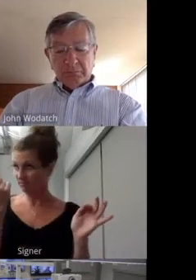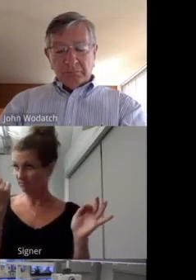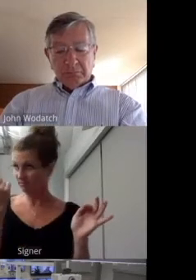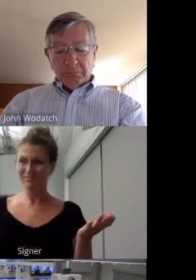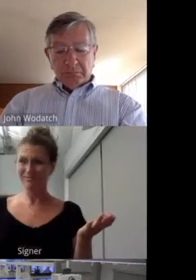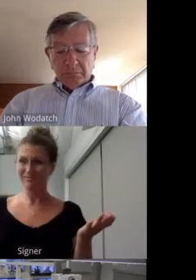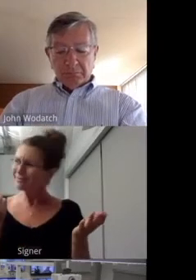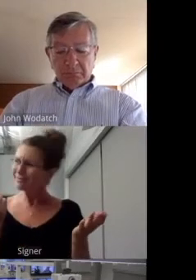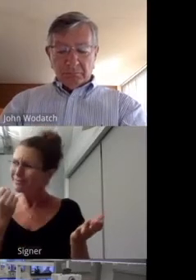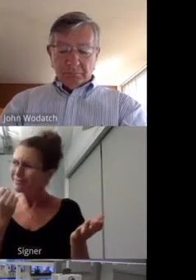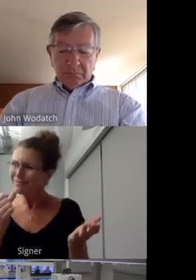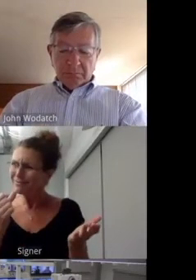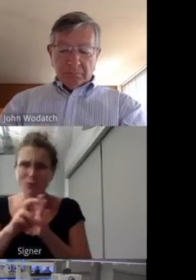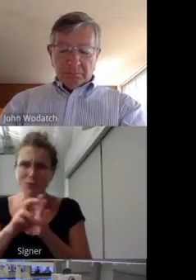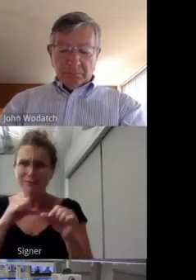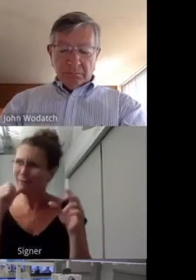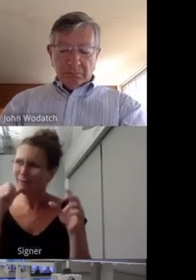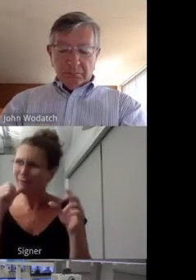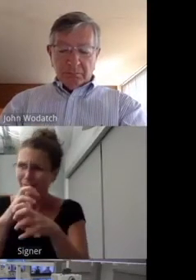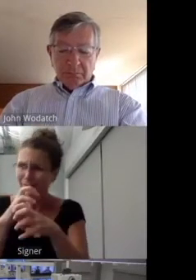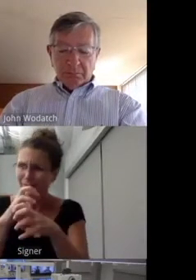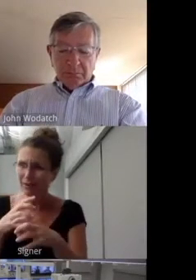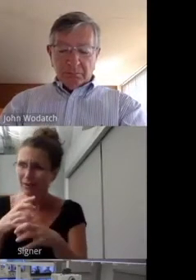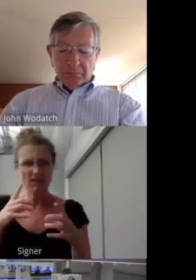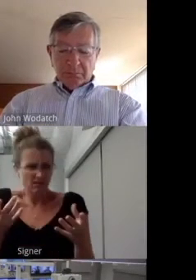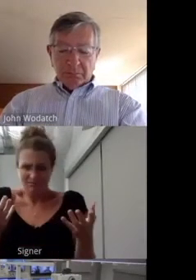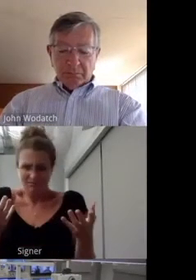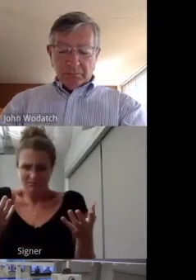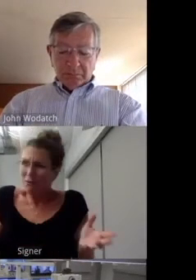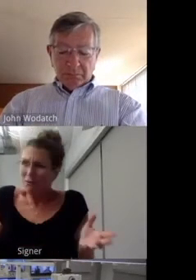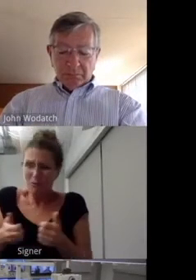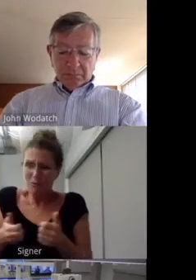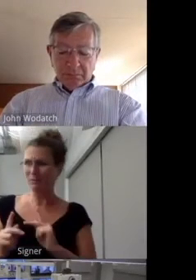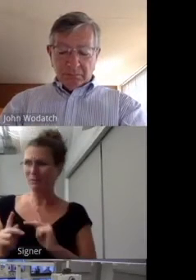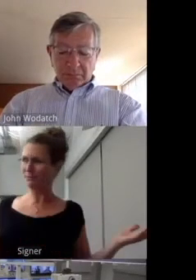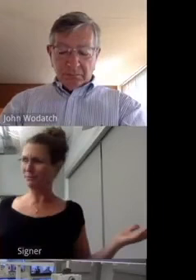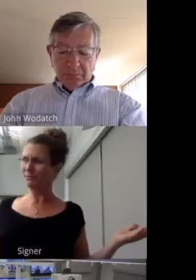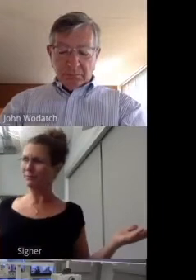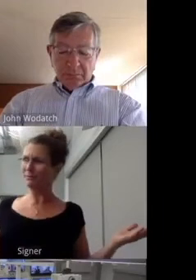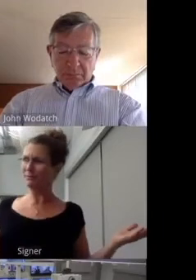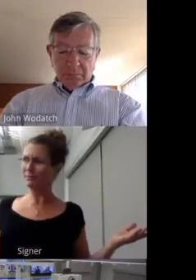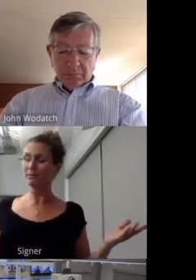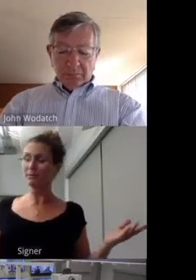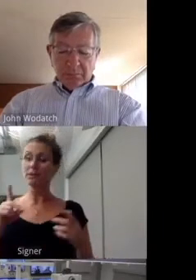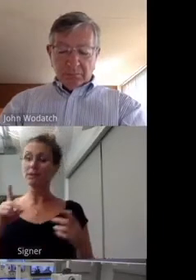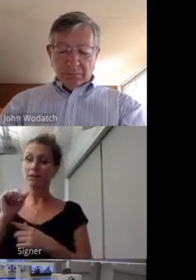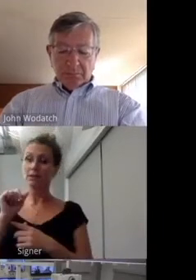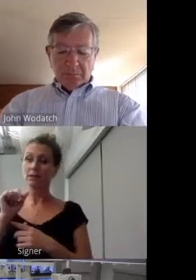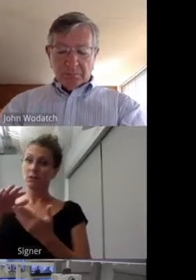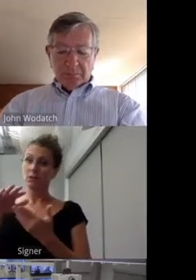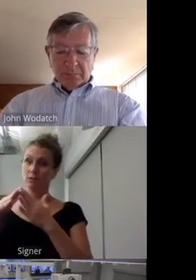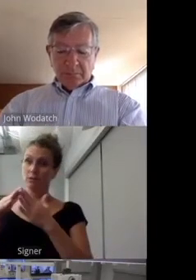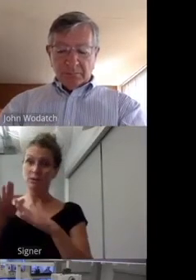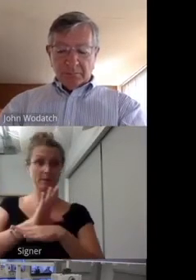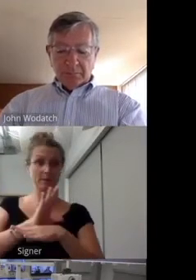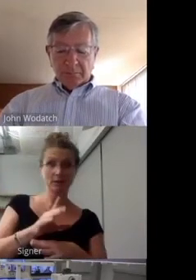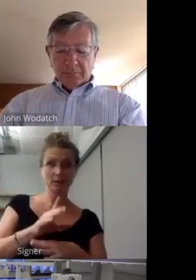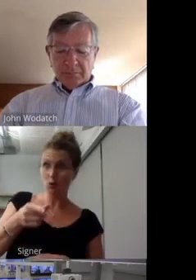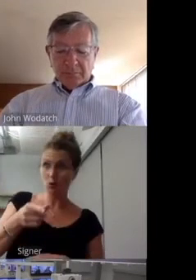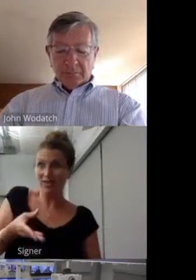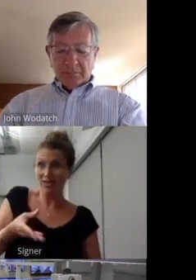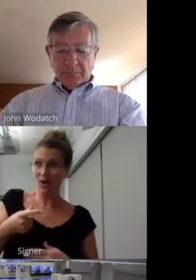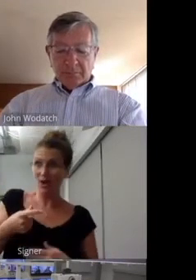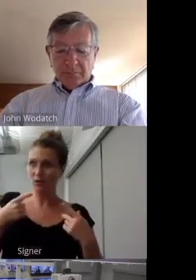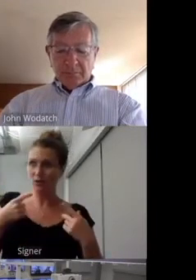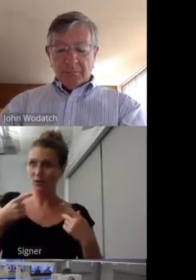when I had the first ever consultation between the disabled community and business. In fact, you came up to me and you said, Minister, we should do a press release. This has